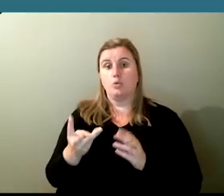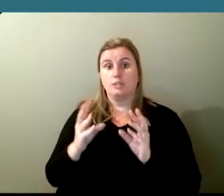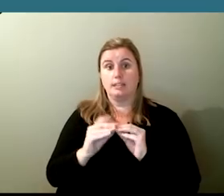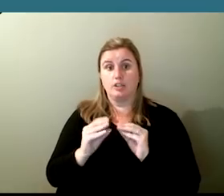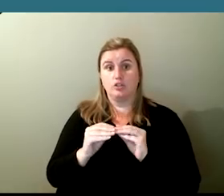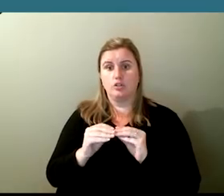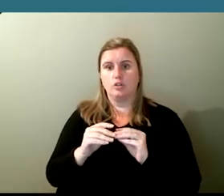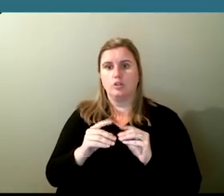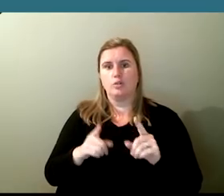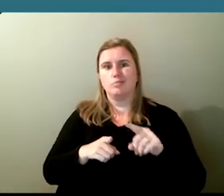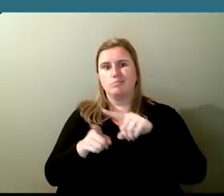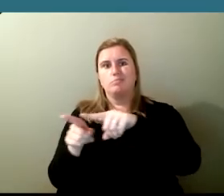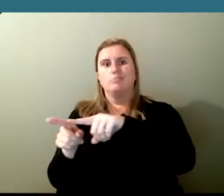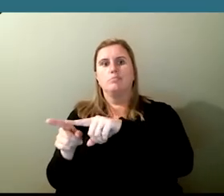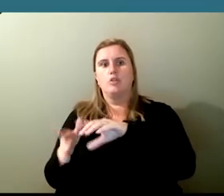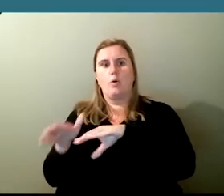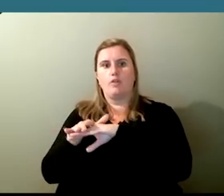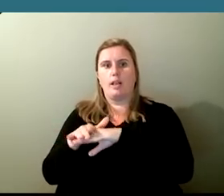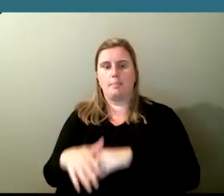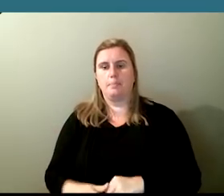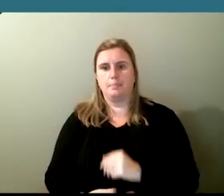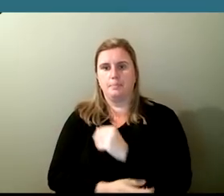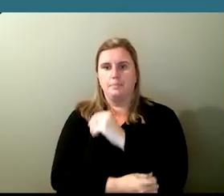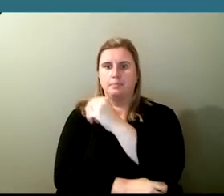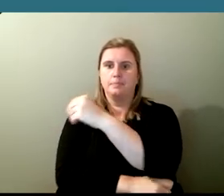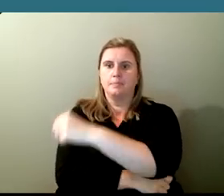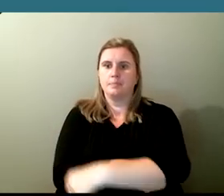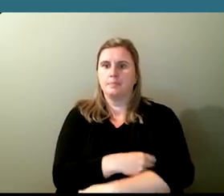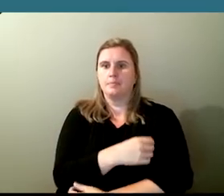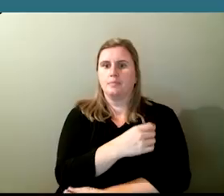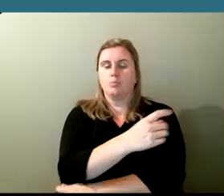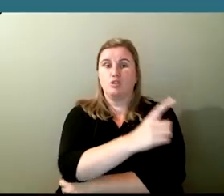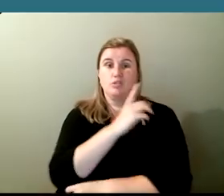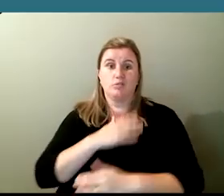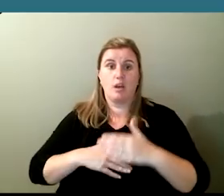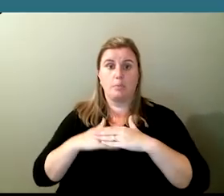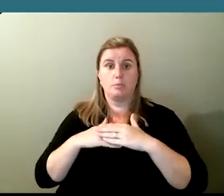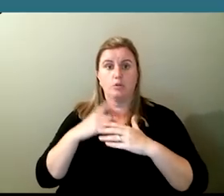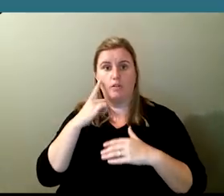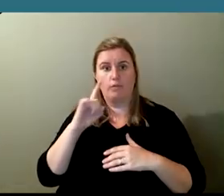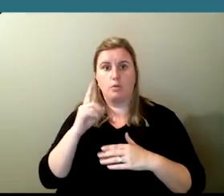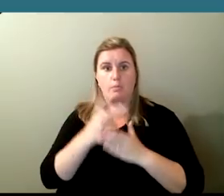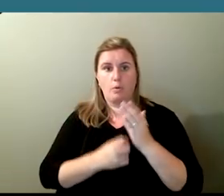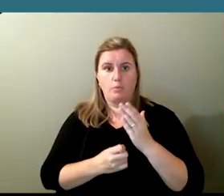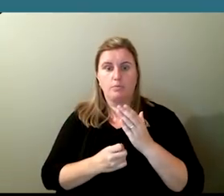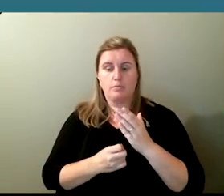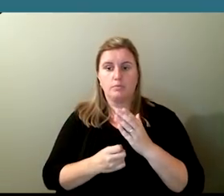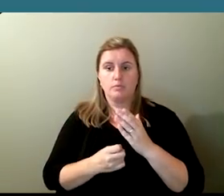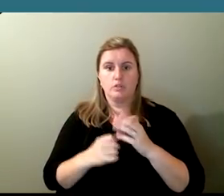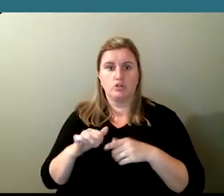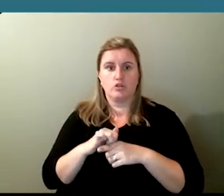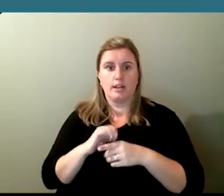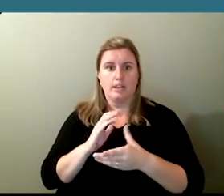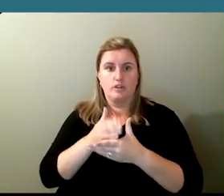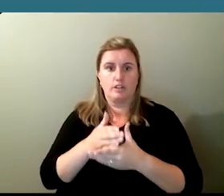of implementation actually overlap, which were optimal for both training